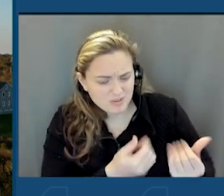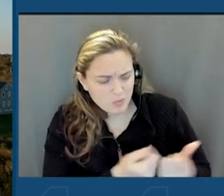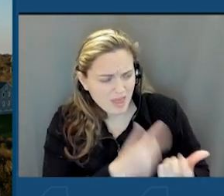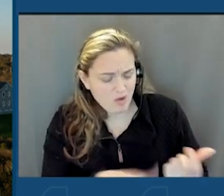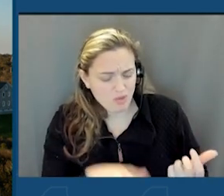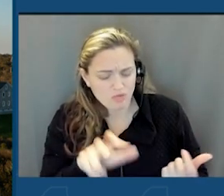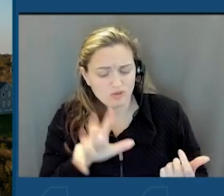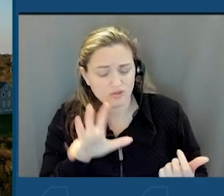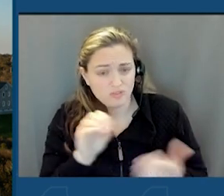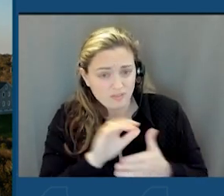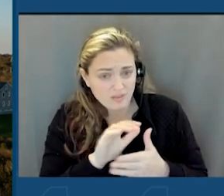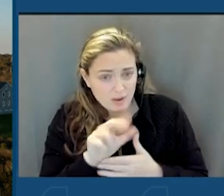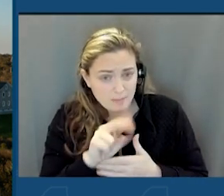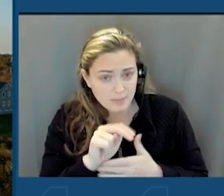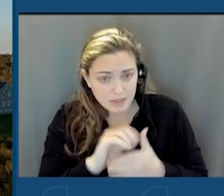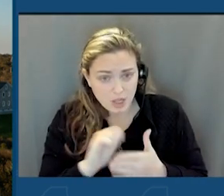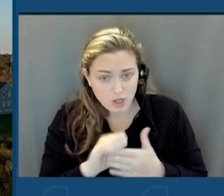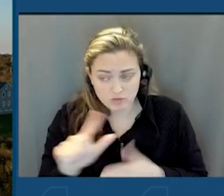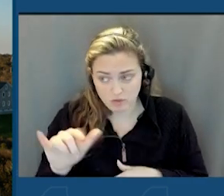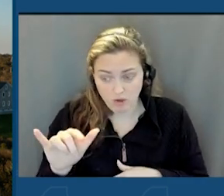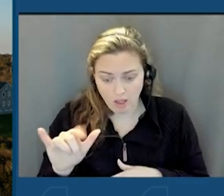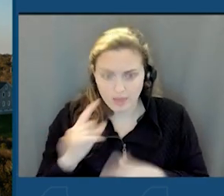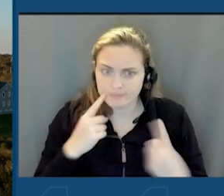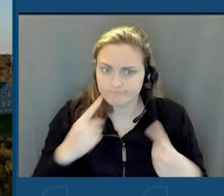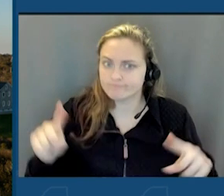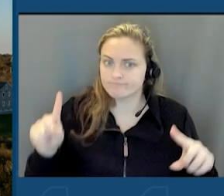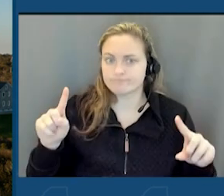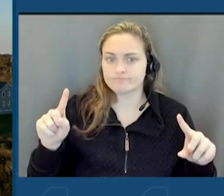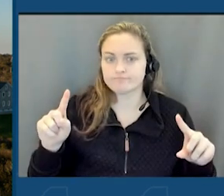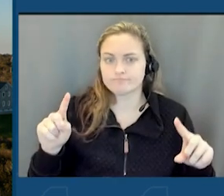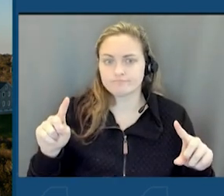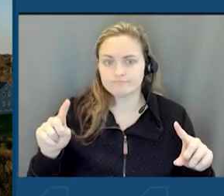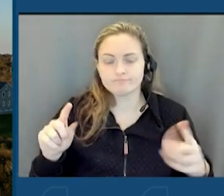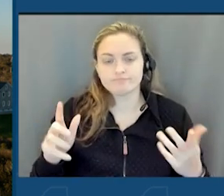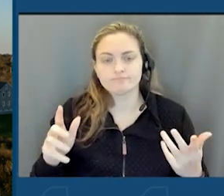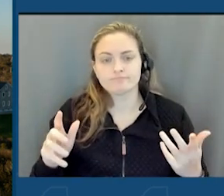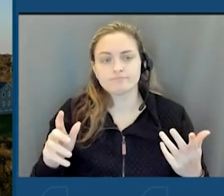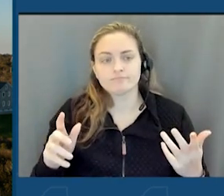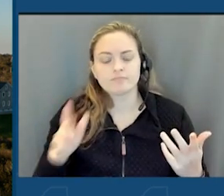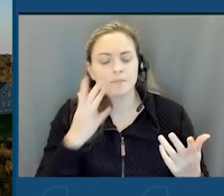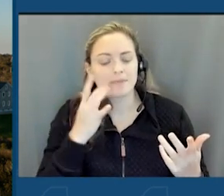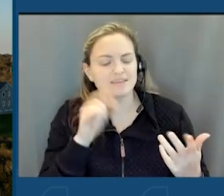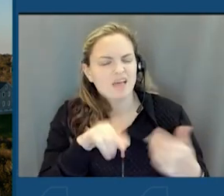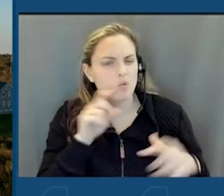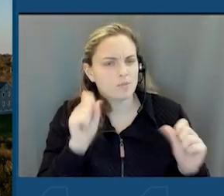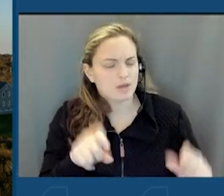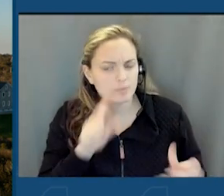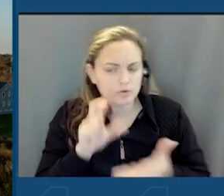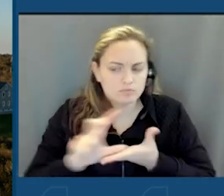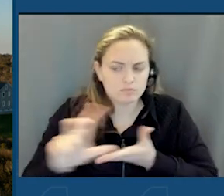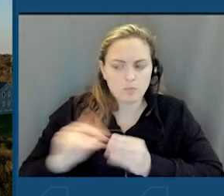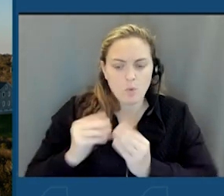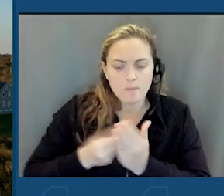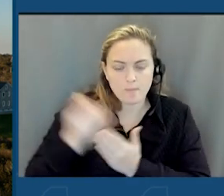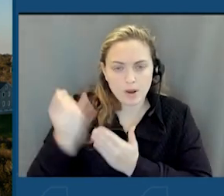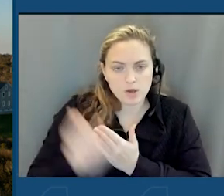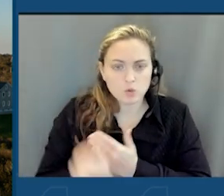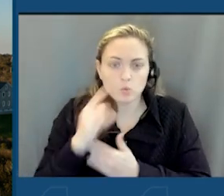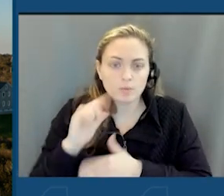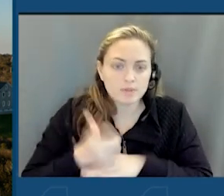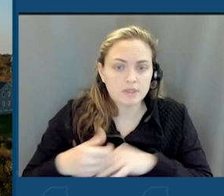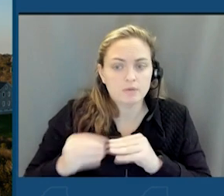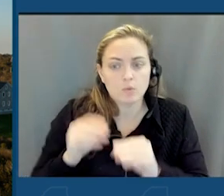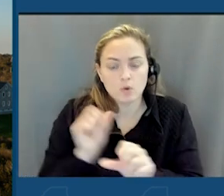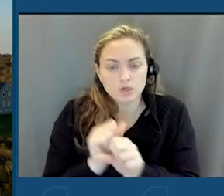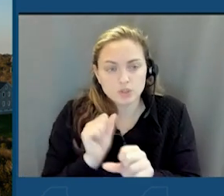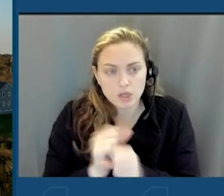million for Long Island, and you delivered. And because of that, we've been able to commit more projects, again, that'll be creating more jobs right